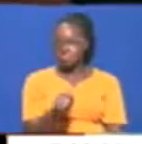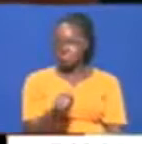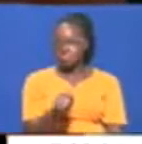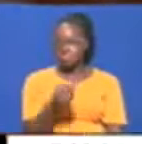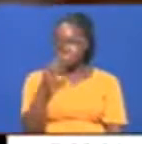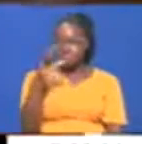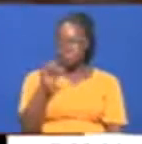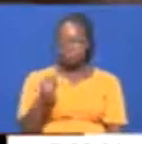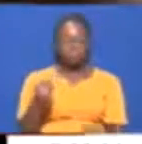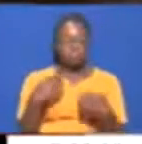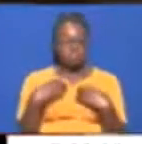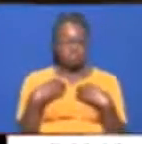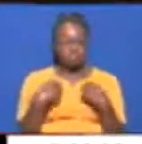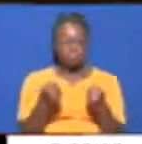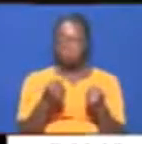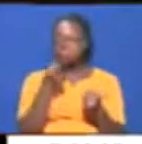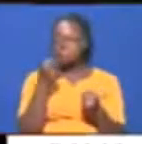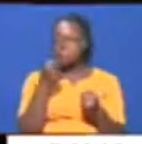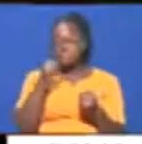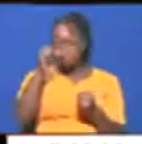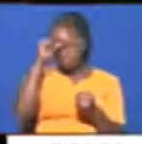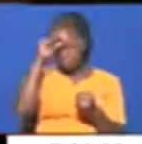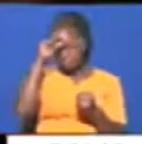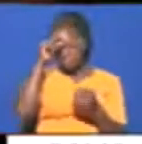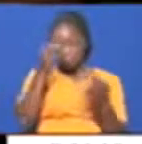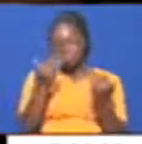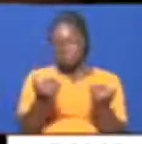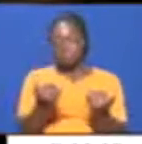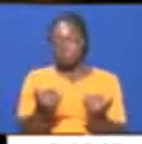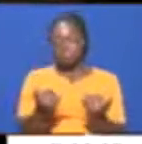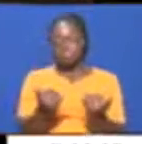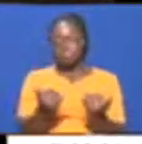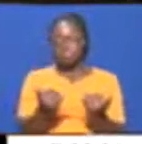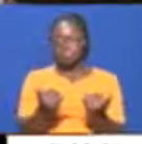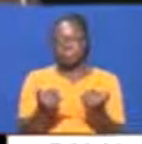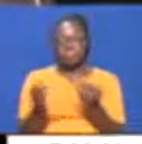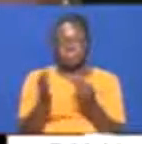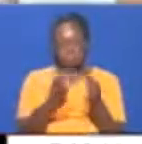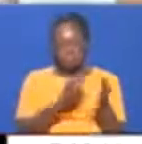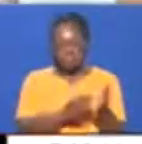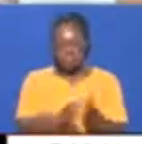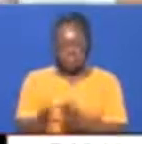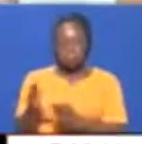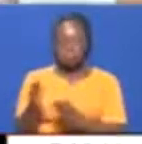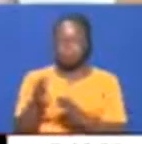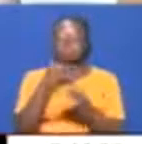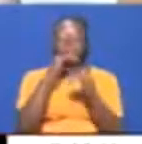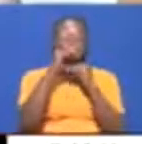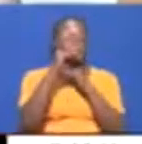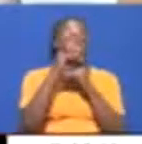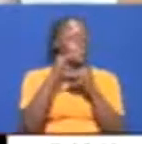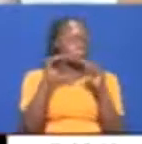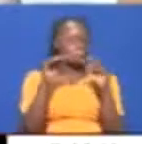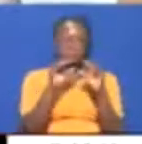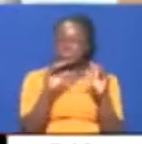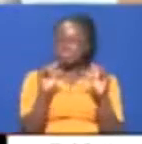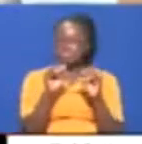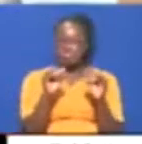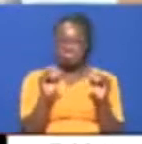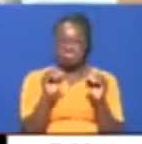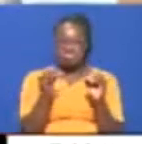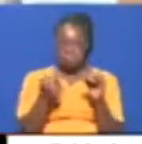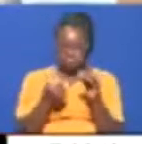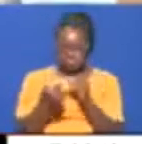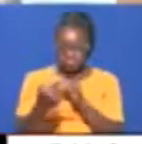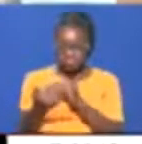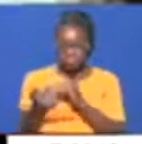afya Mutahi Kagwe amesema serikali kwa sasa haina mpango wa kuweka masharti ya kuzuia watu kutoka na kuingia